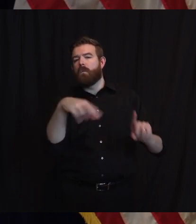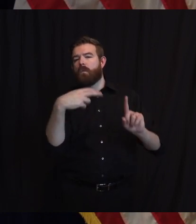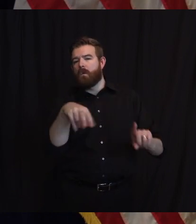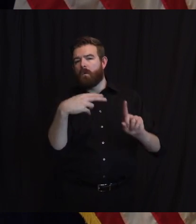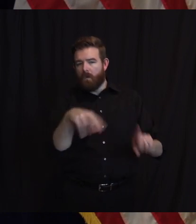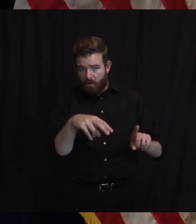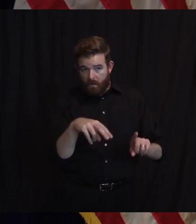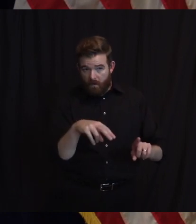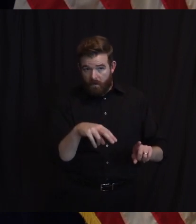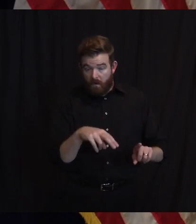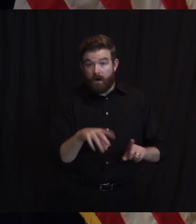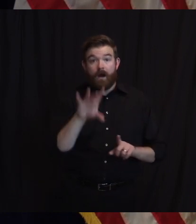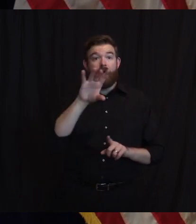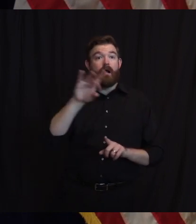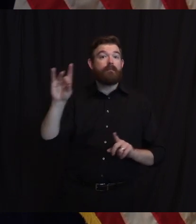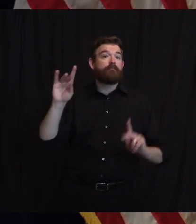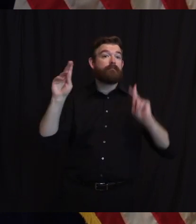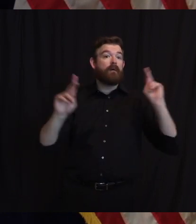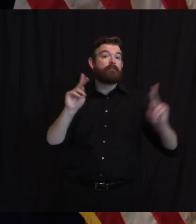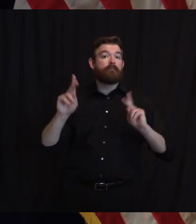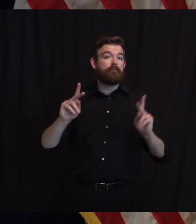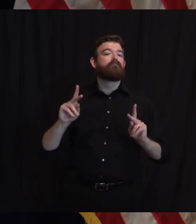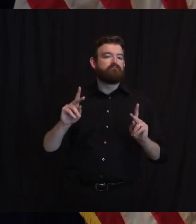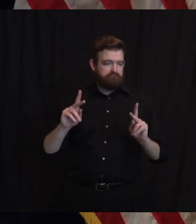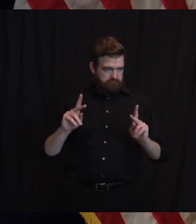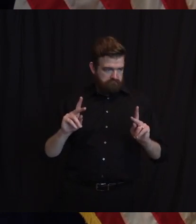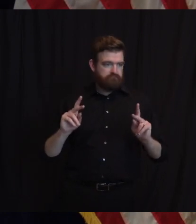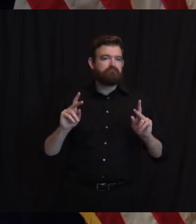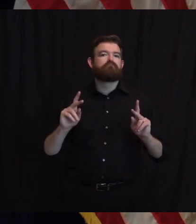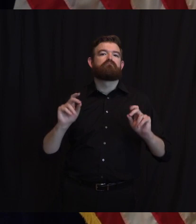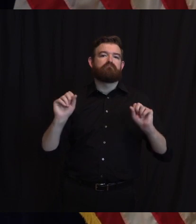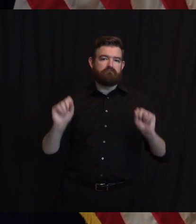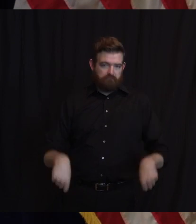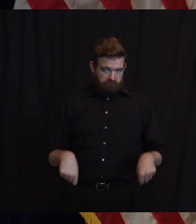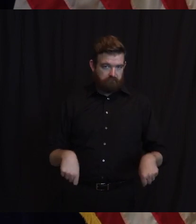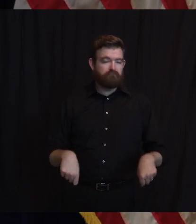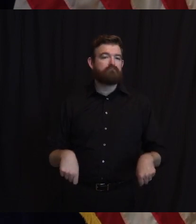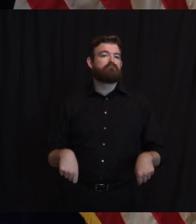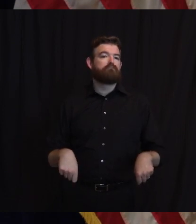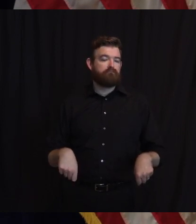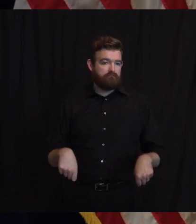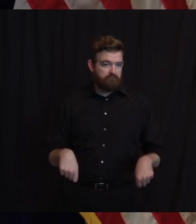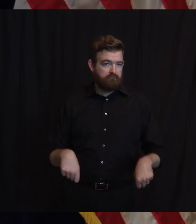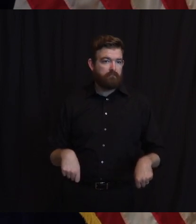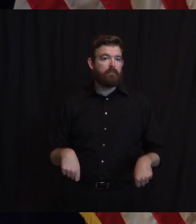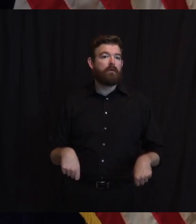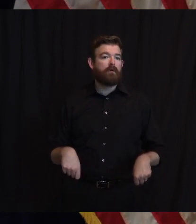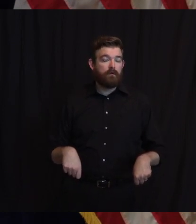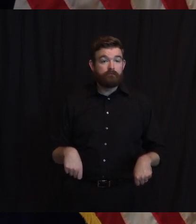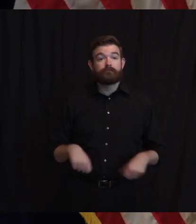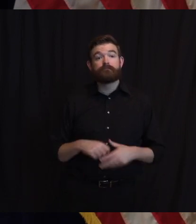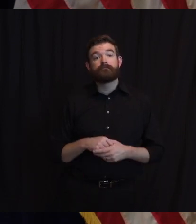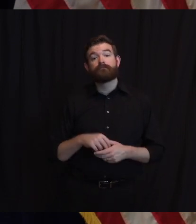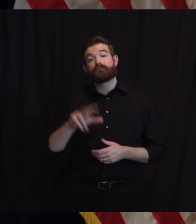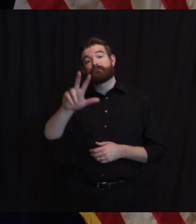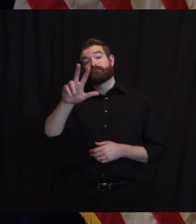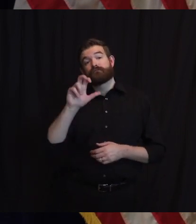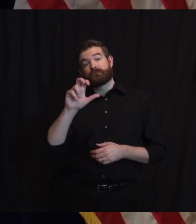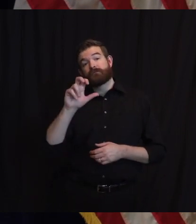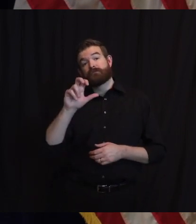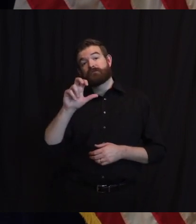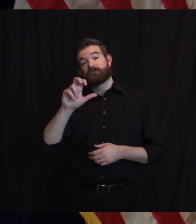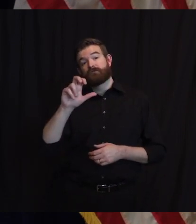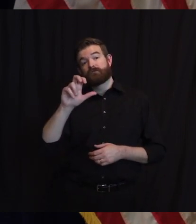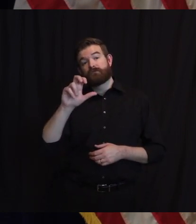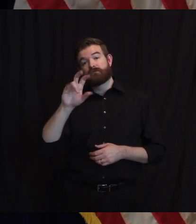were eligible under both programs. 300, as this is again as of 2 days ago, 337 people had actually been released,